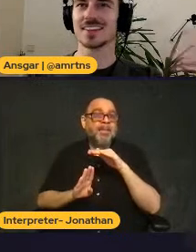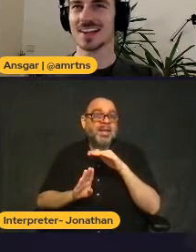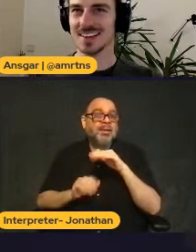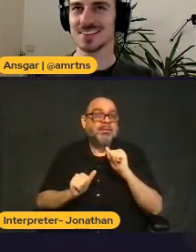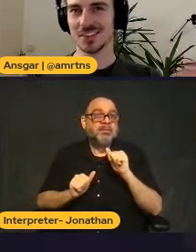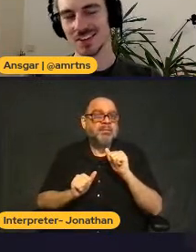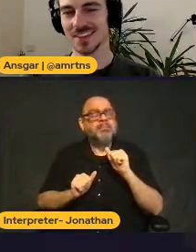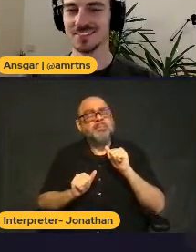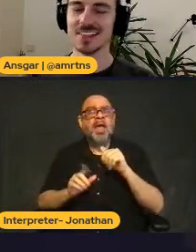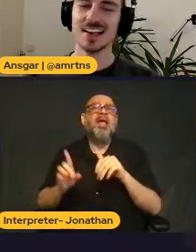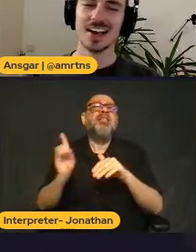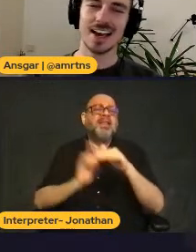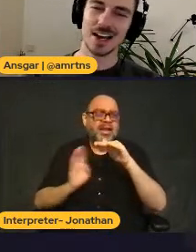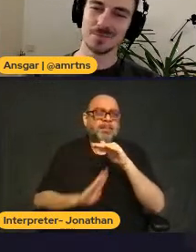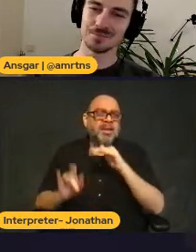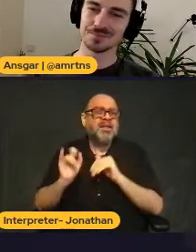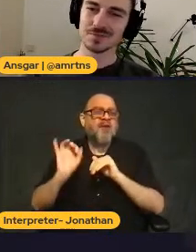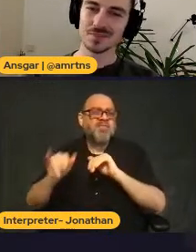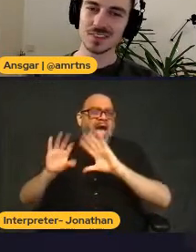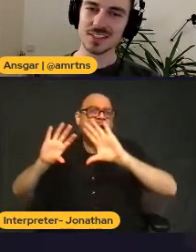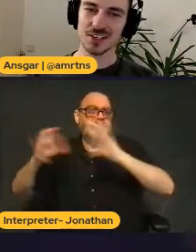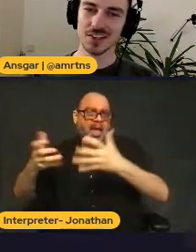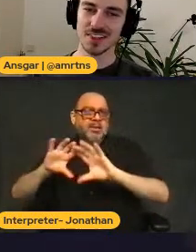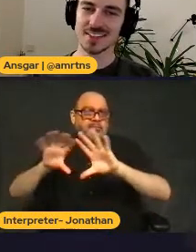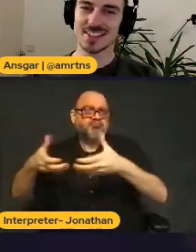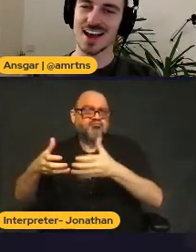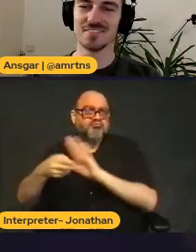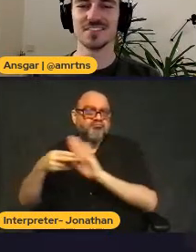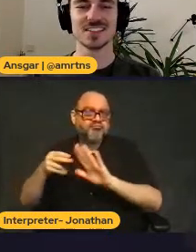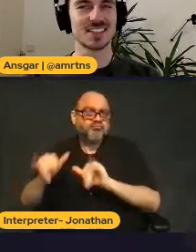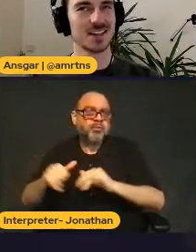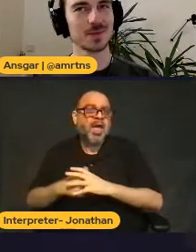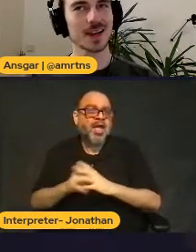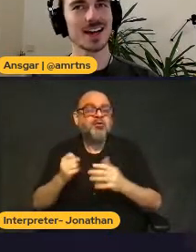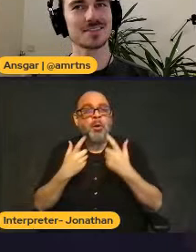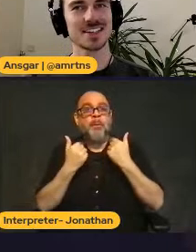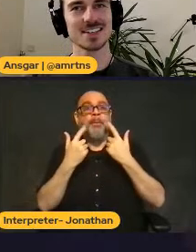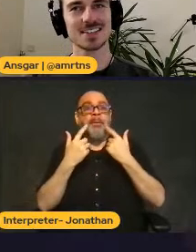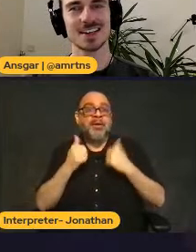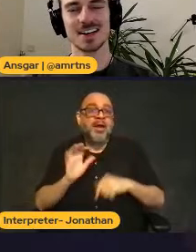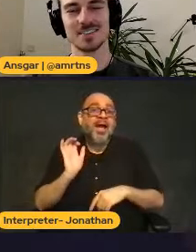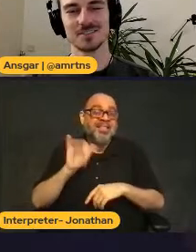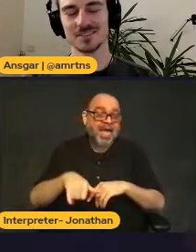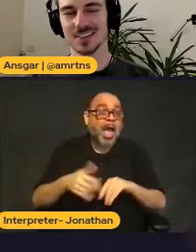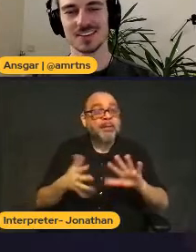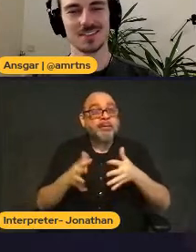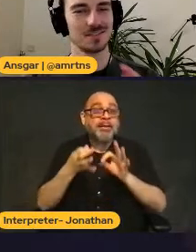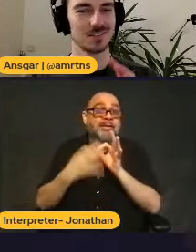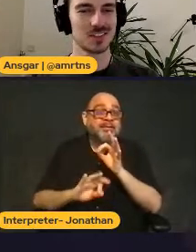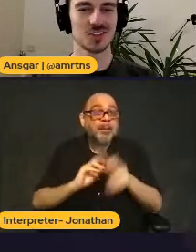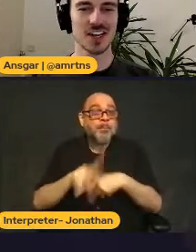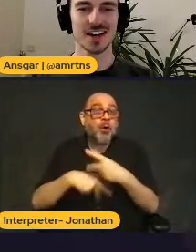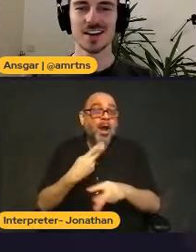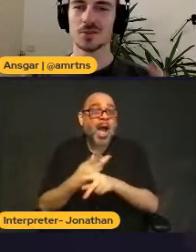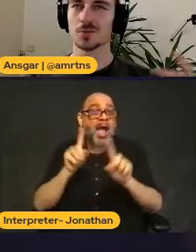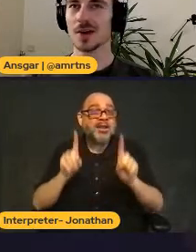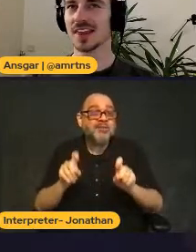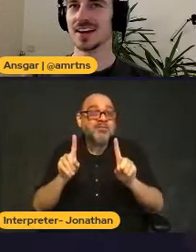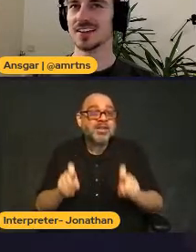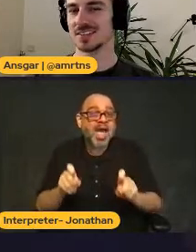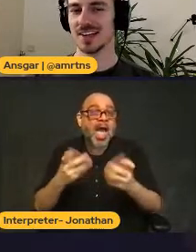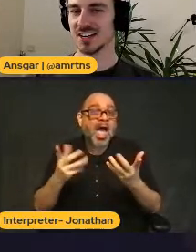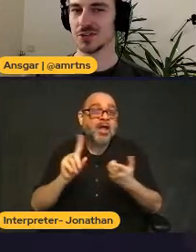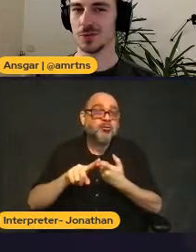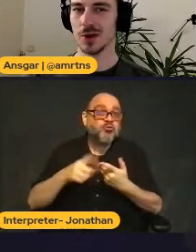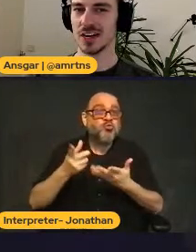databases and the cluster returned them. So that's a simple kind of test to check